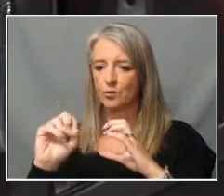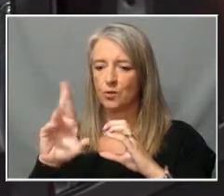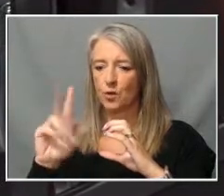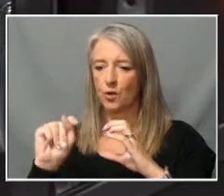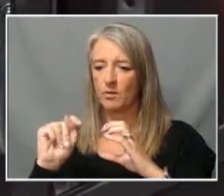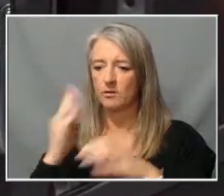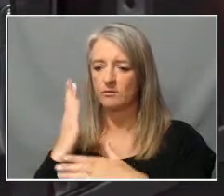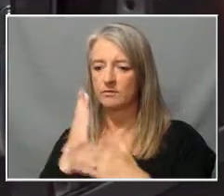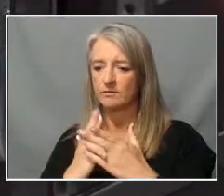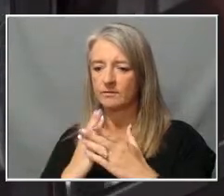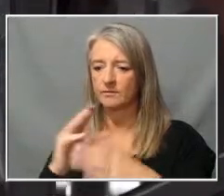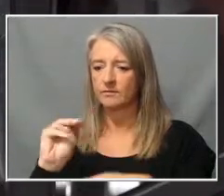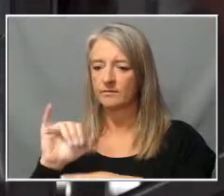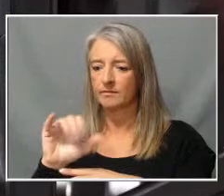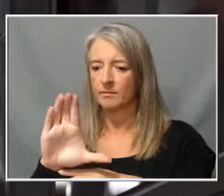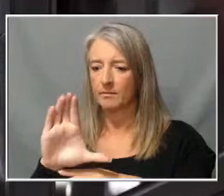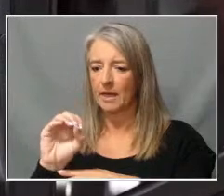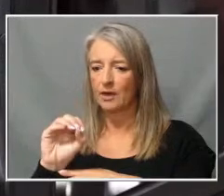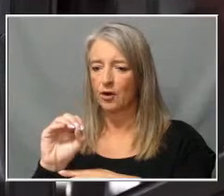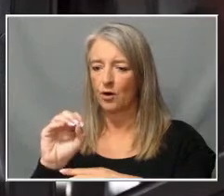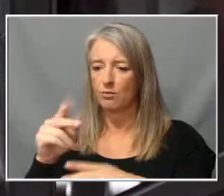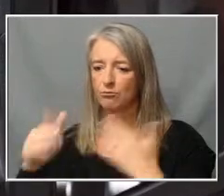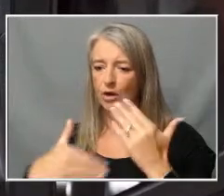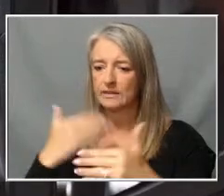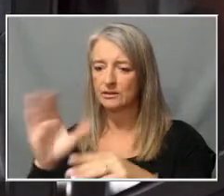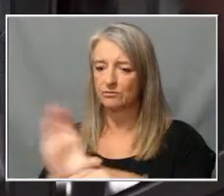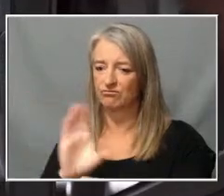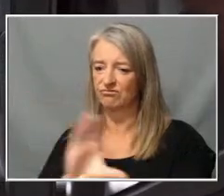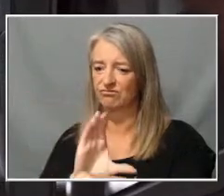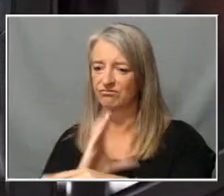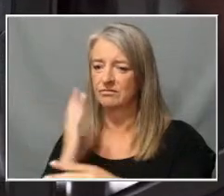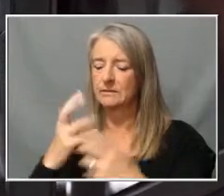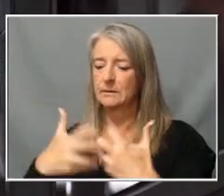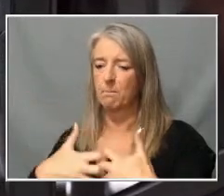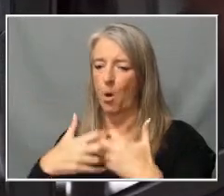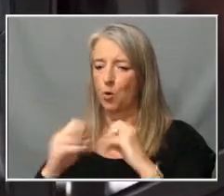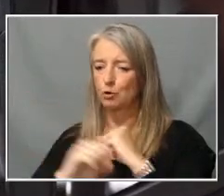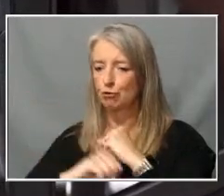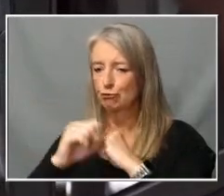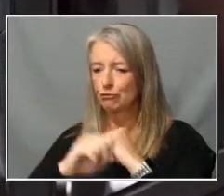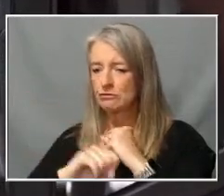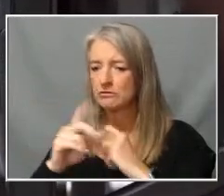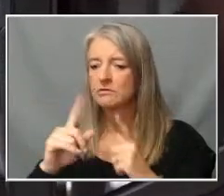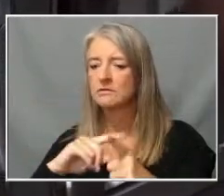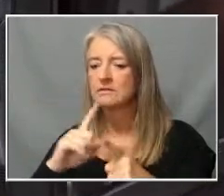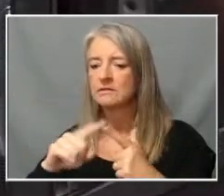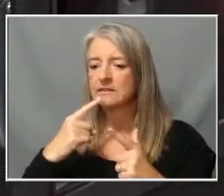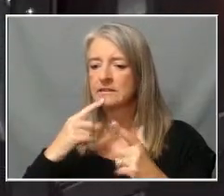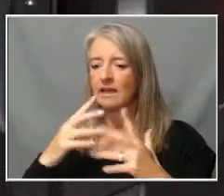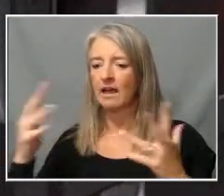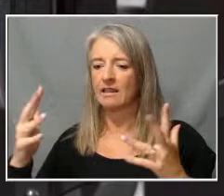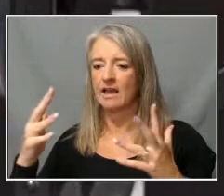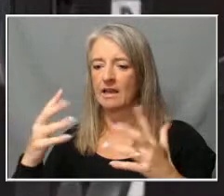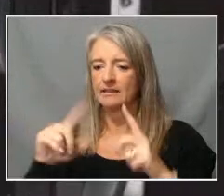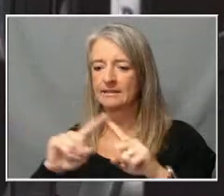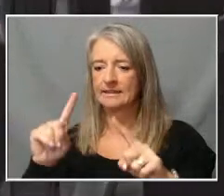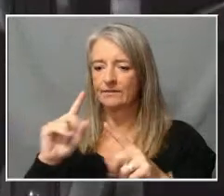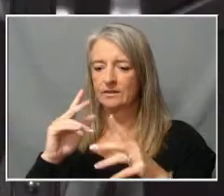There's a microprocessor in here, a computer with a couple motors. So, I always say there's a lot of different prosthetic